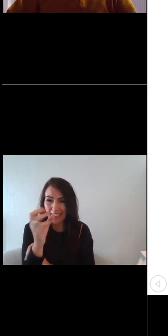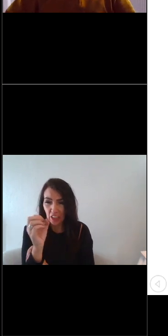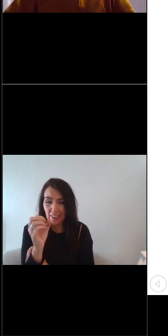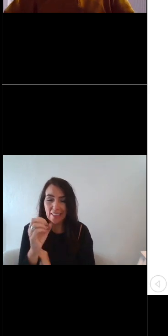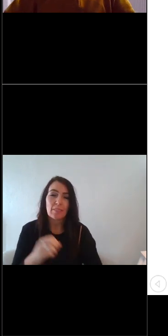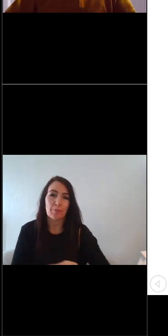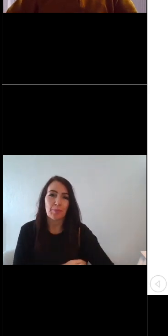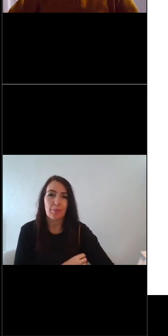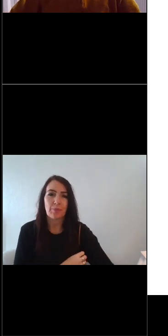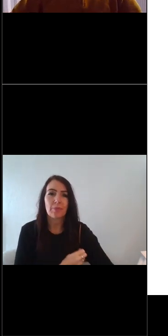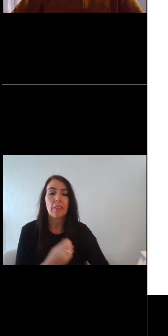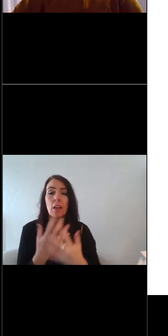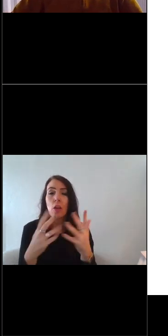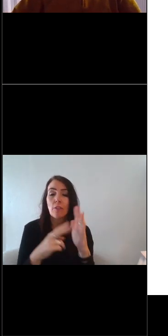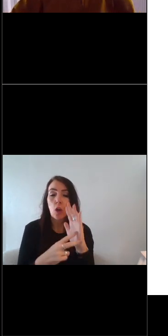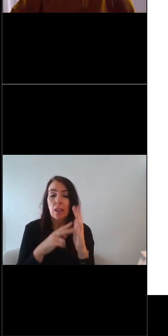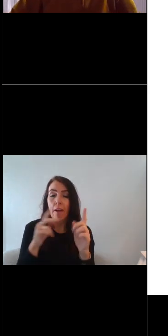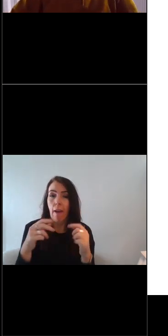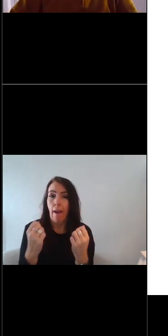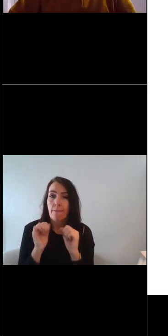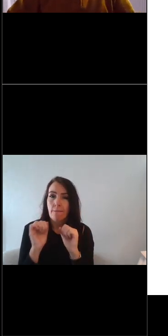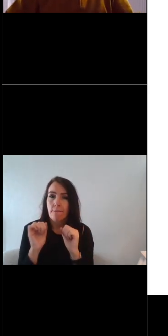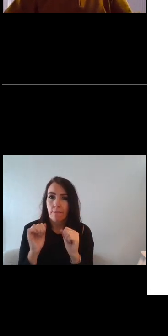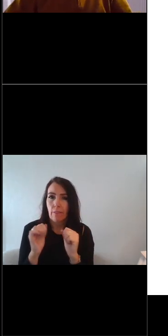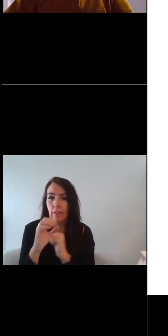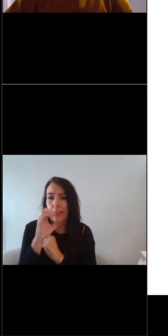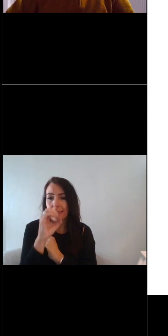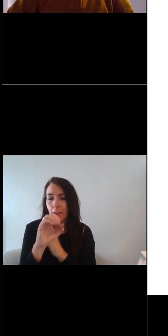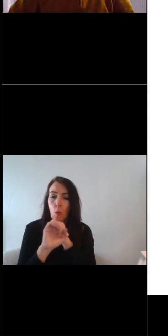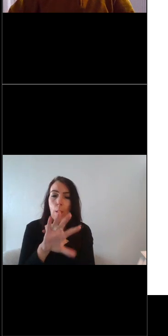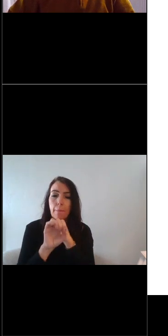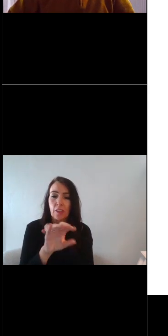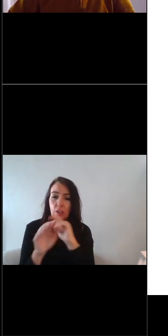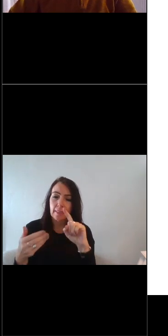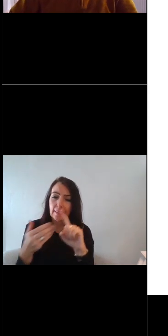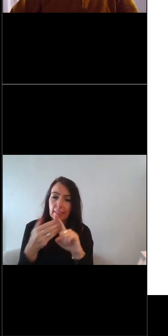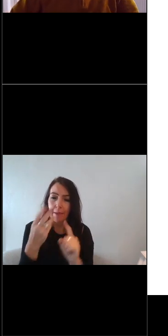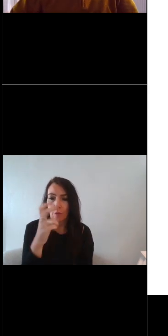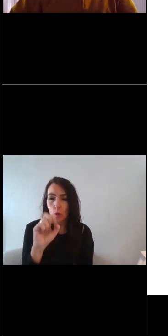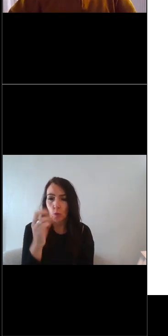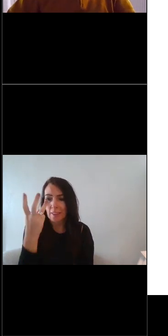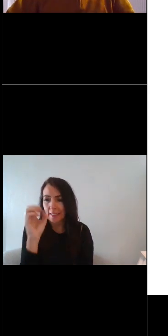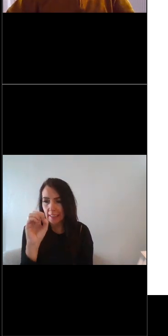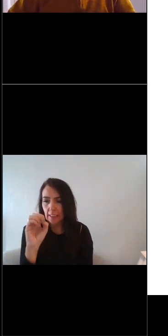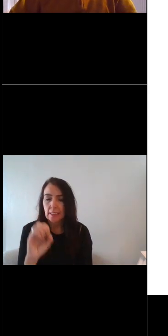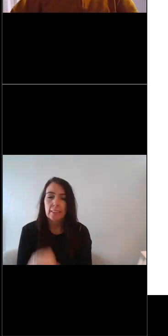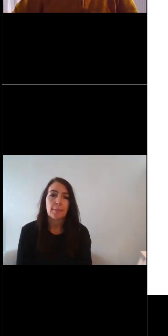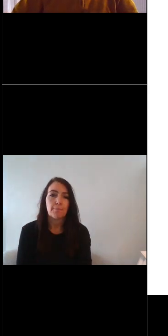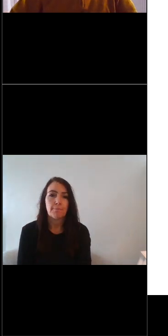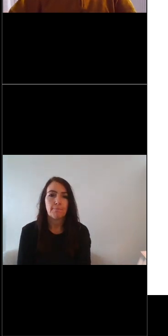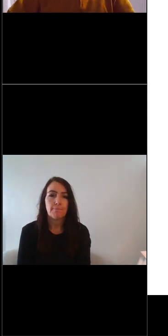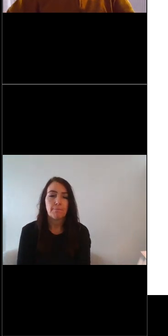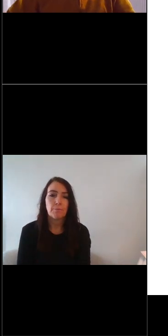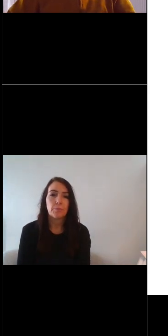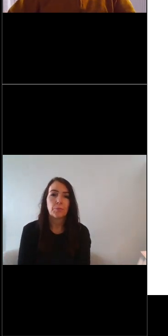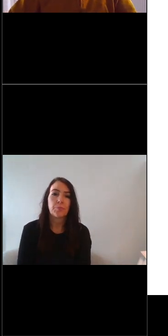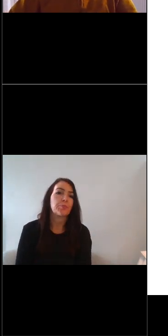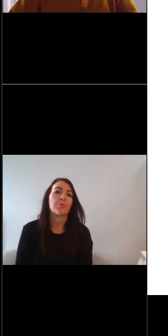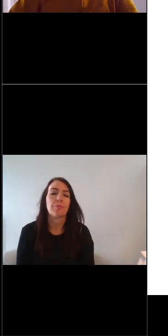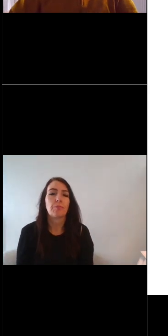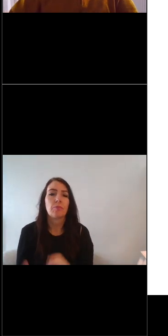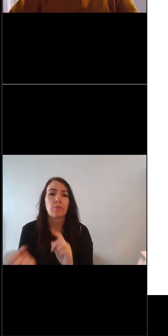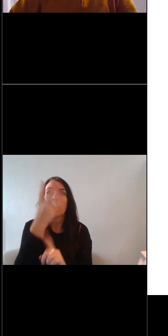of organisations do, of course, have their zero emissions target for 2030. Greenhouse gas emissions are